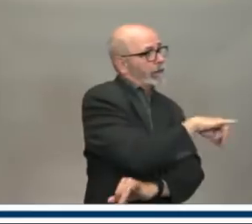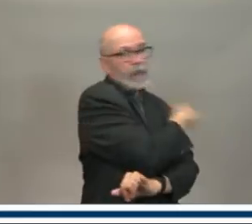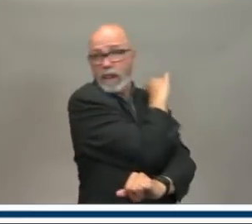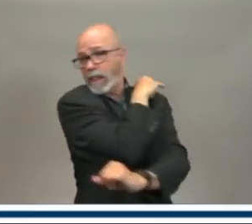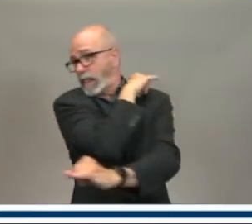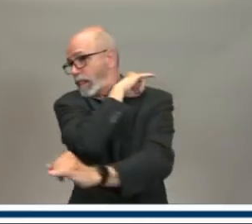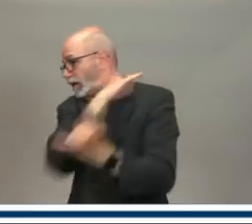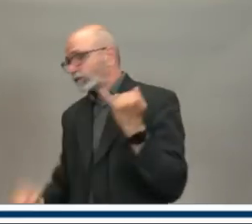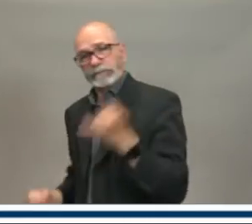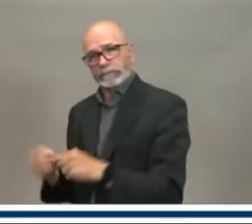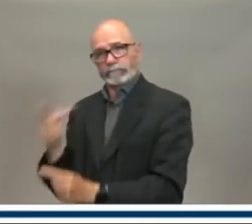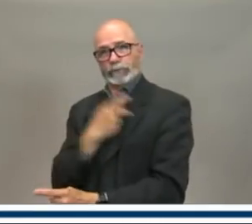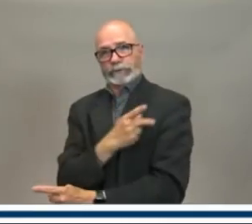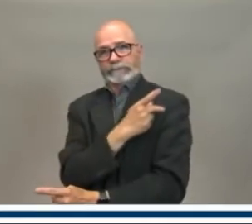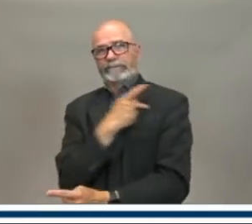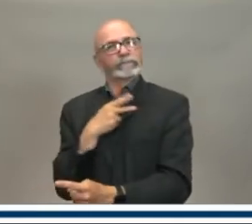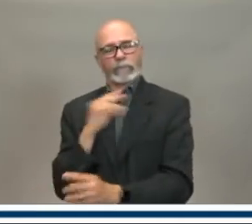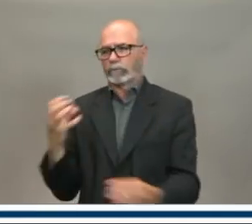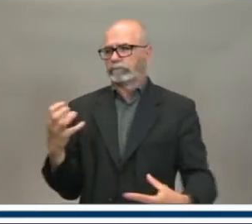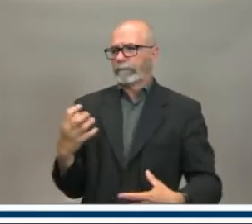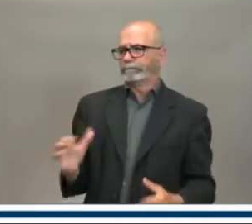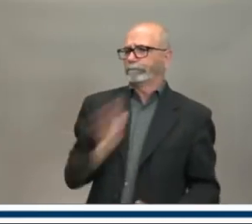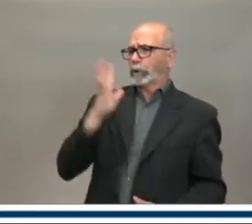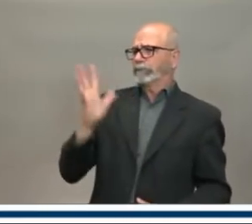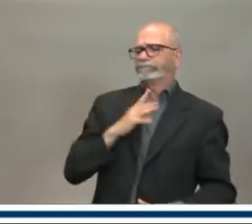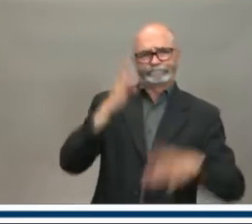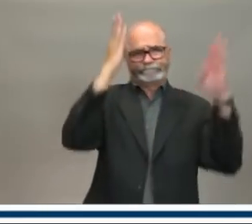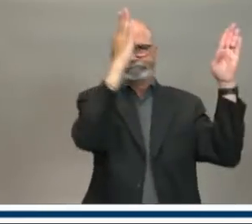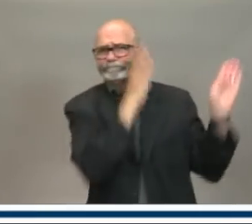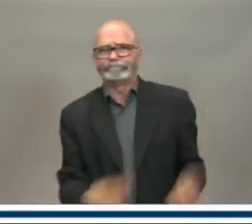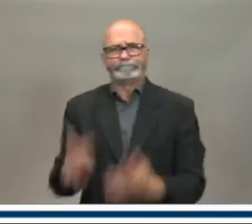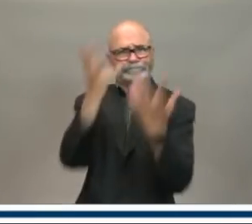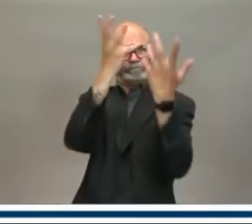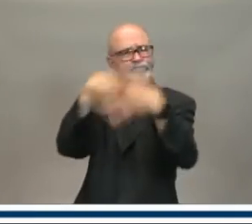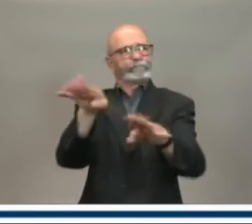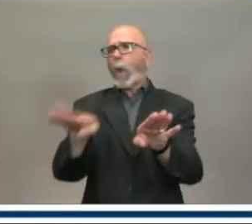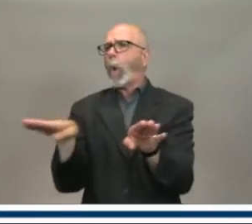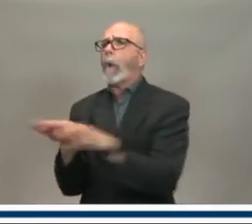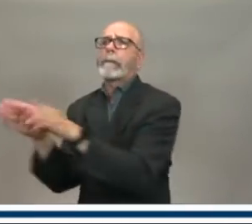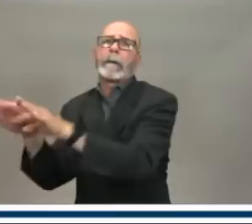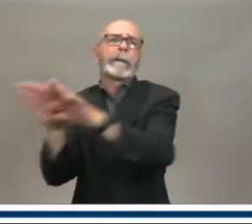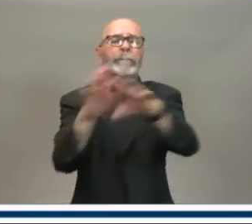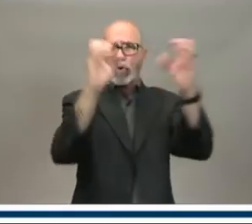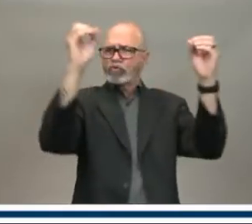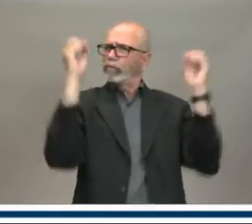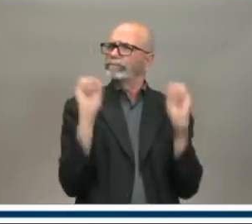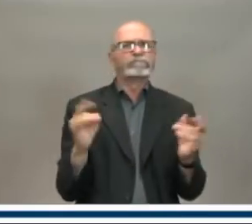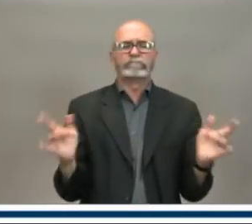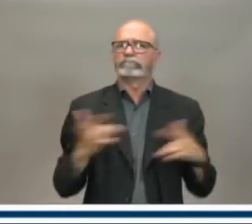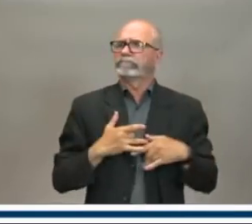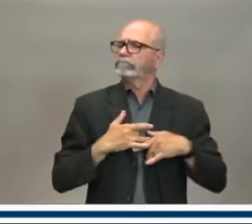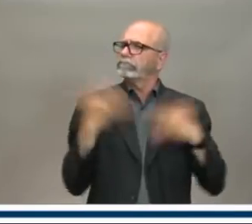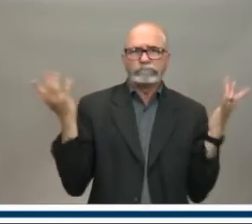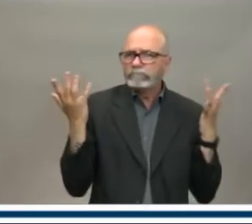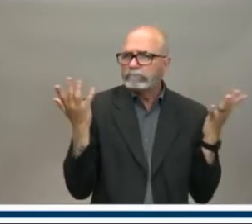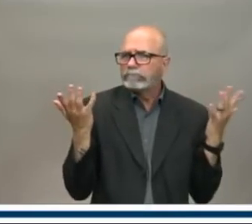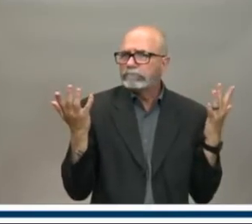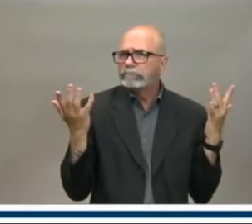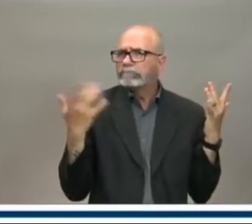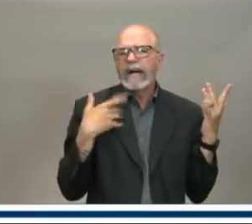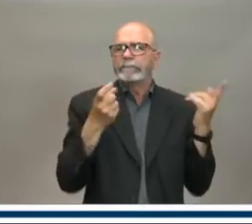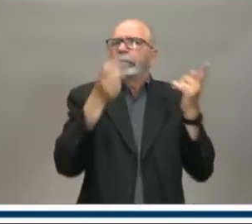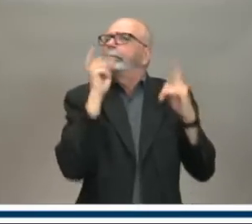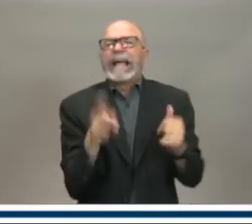plan in place for reopening its economy. Can you tell me what benchmarks do we have to hit